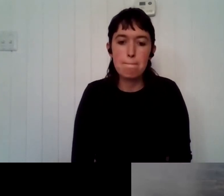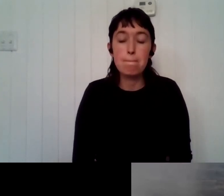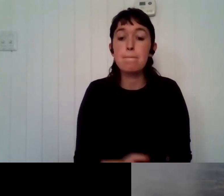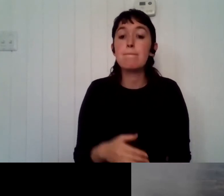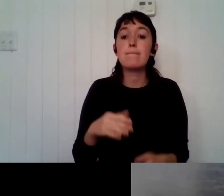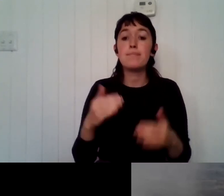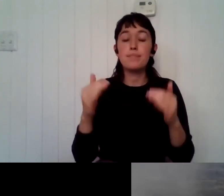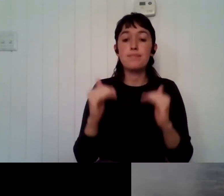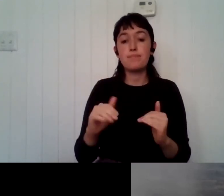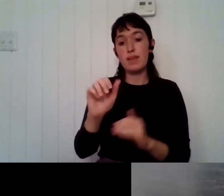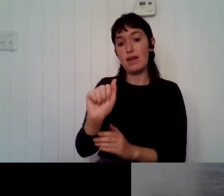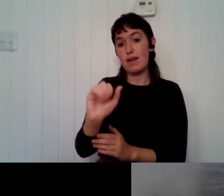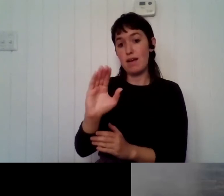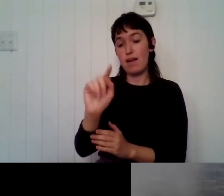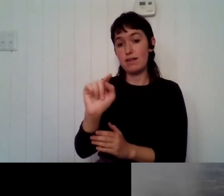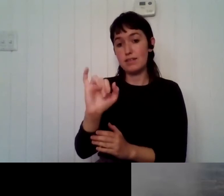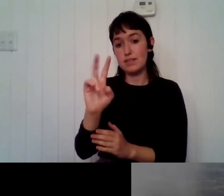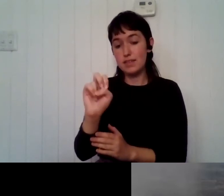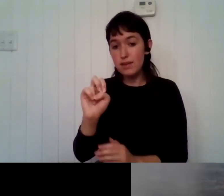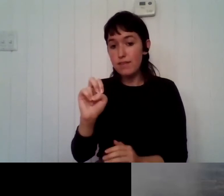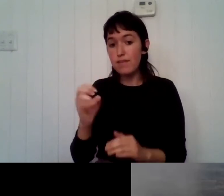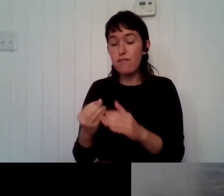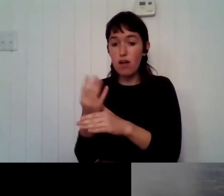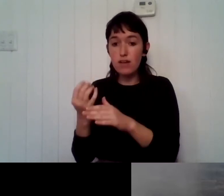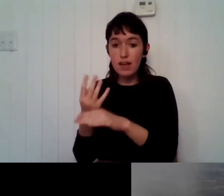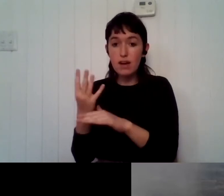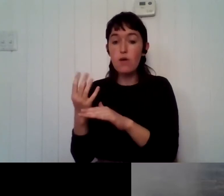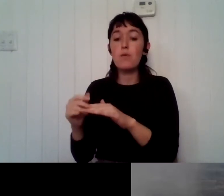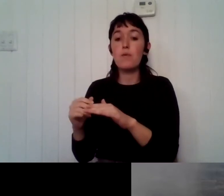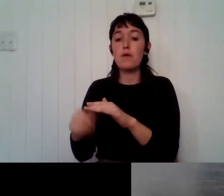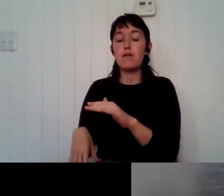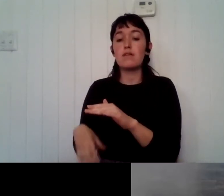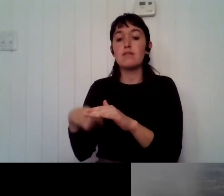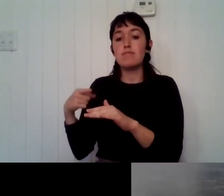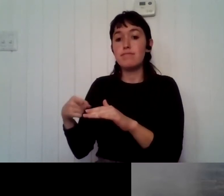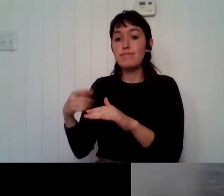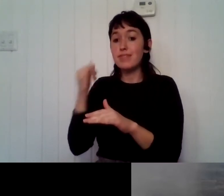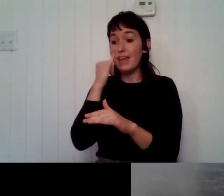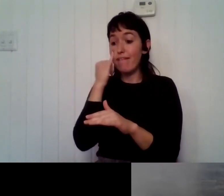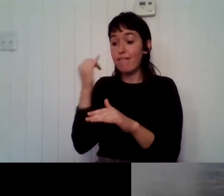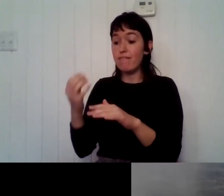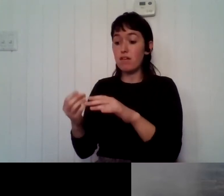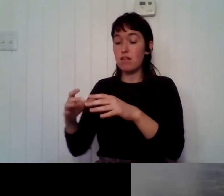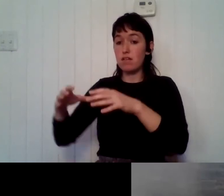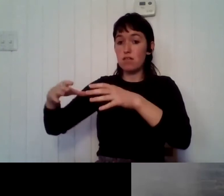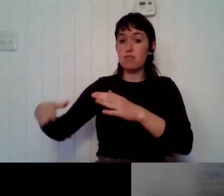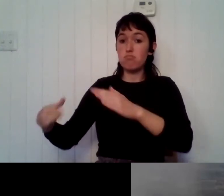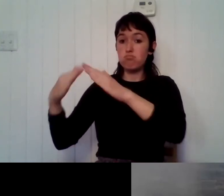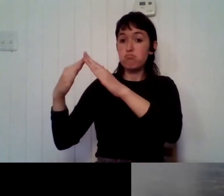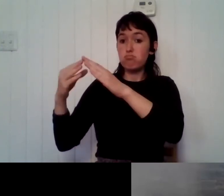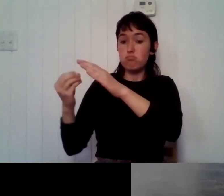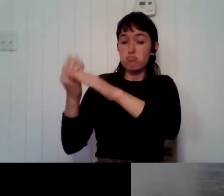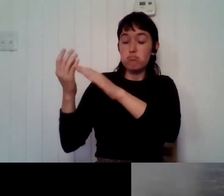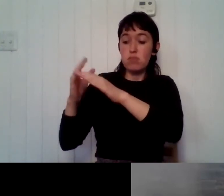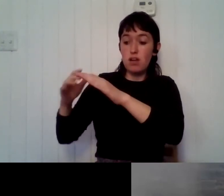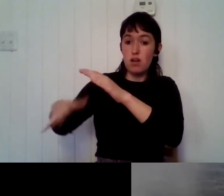they might erupt in the near future. So volcanoes that have earthquakes happening all the time. Active volcanoes are always doing something inside. It